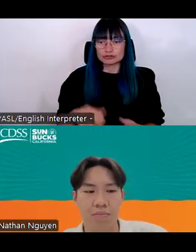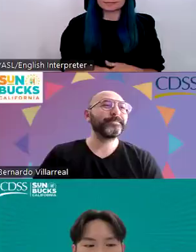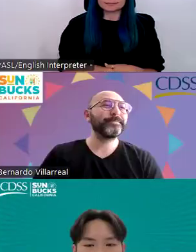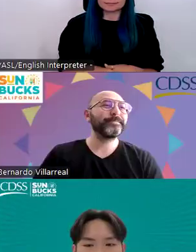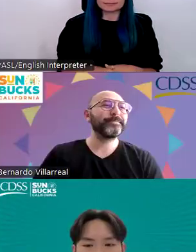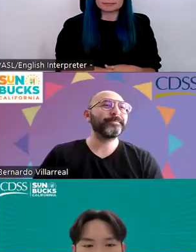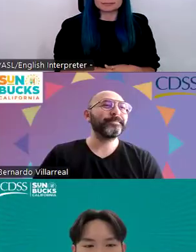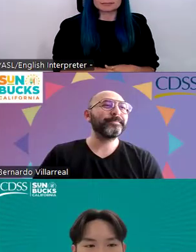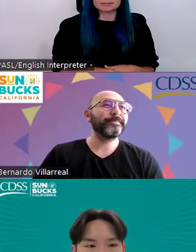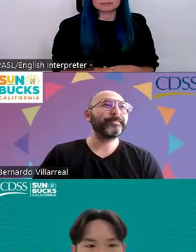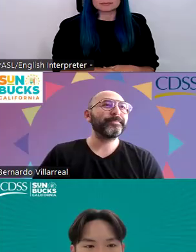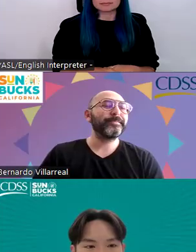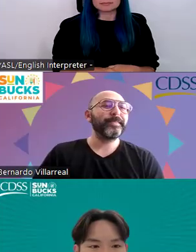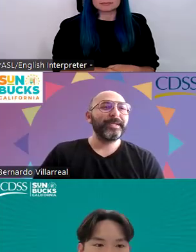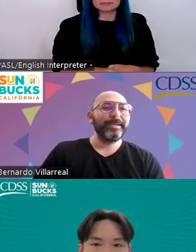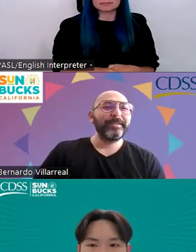please.